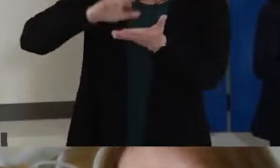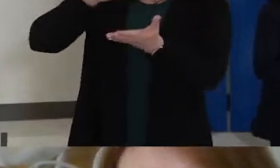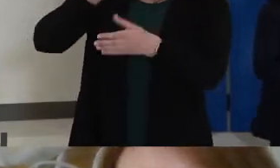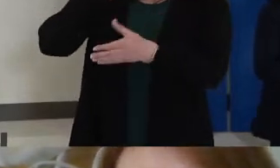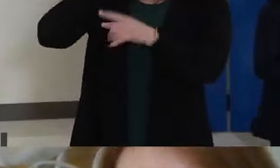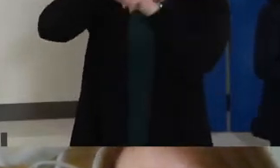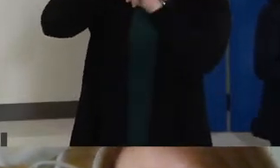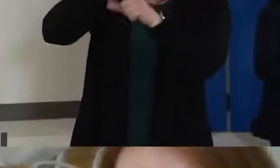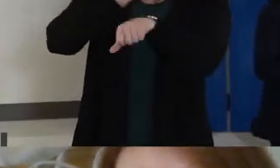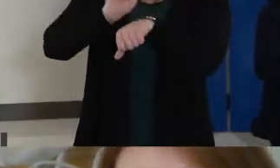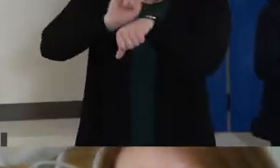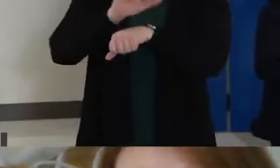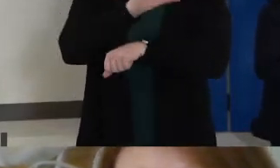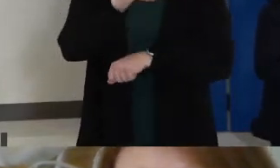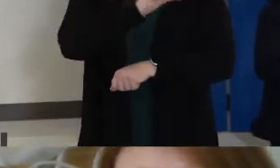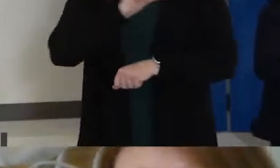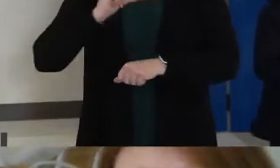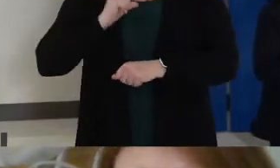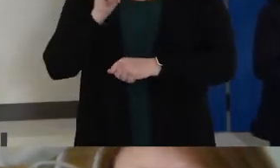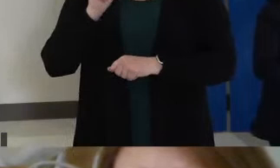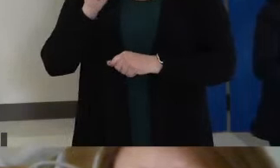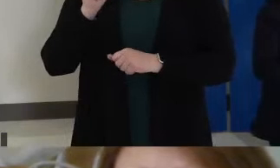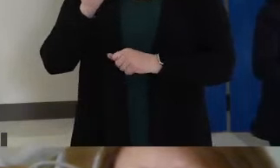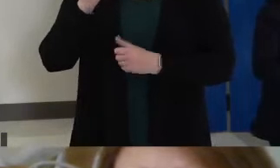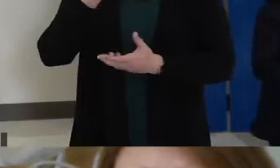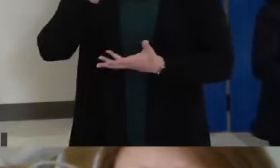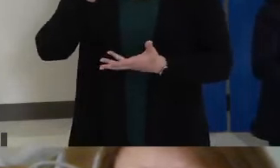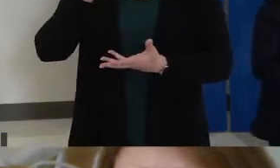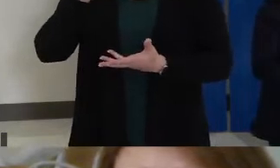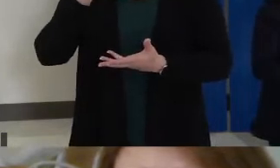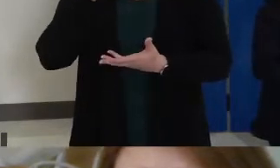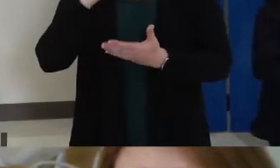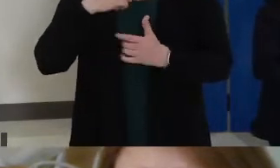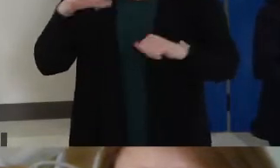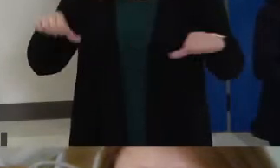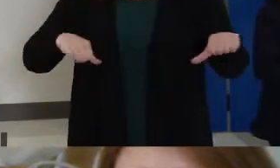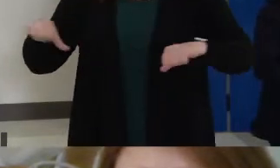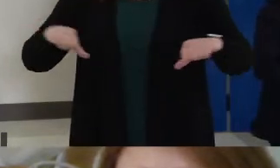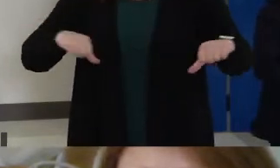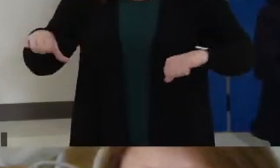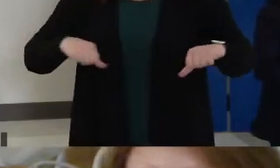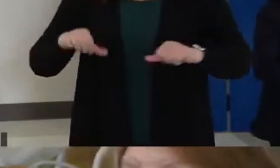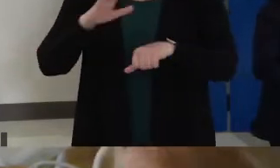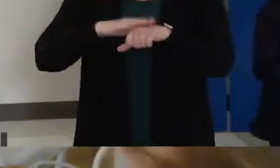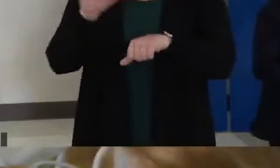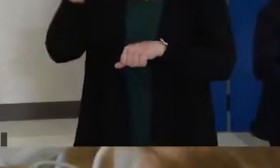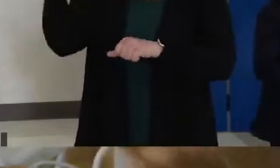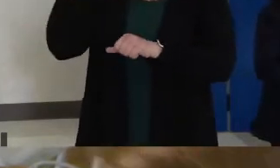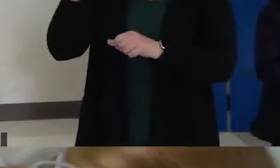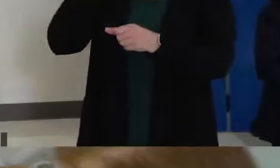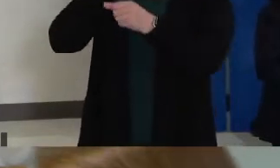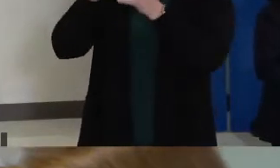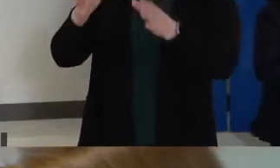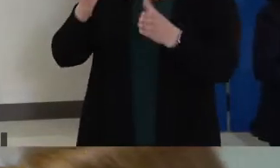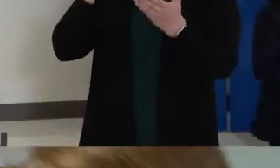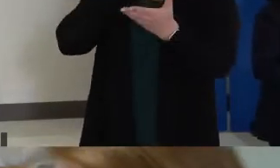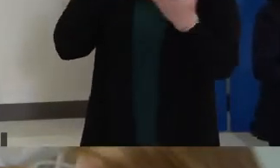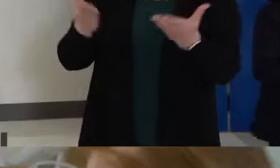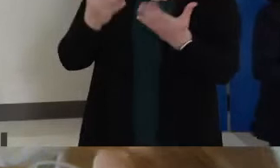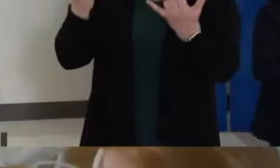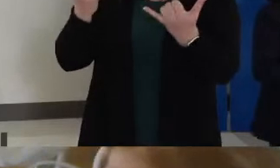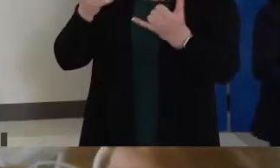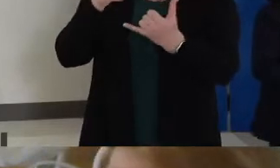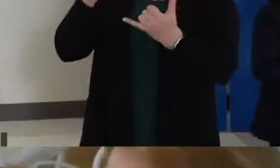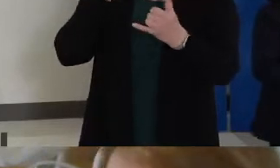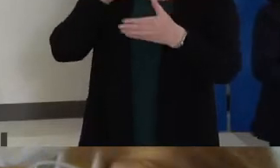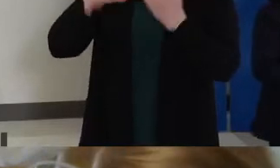work, Assemblywoman Irwin, so many others. Of course, I'll brag on the other electeds that are here with us today, but in absentia, they